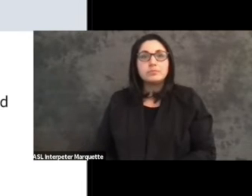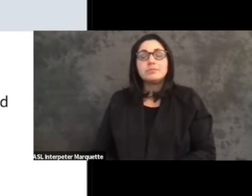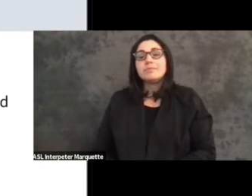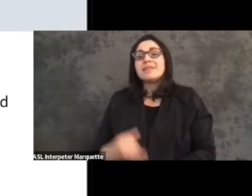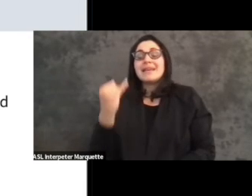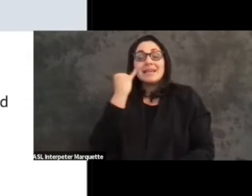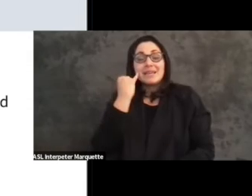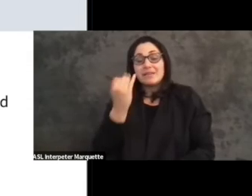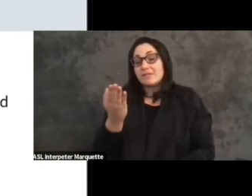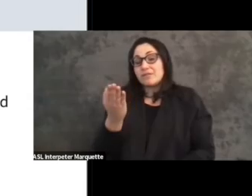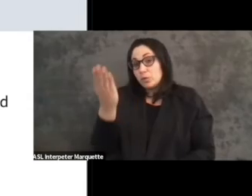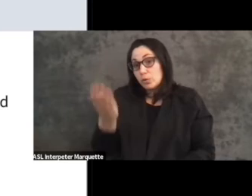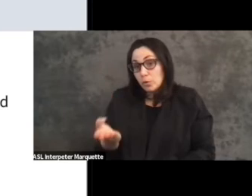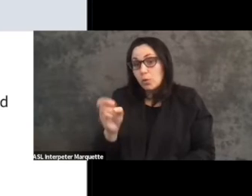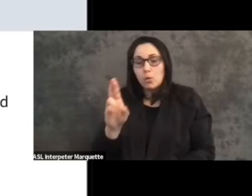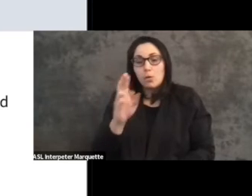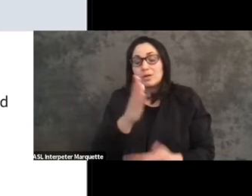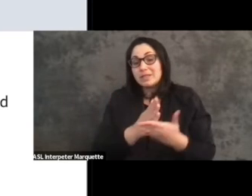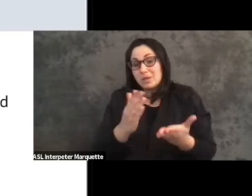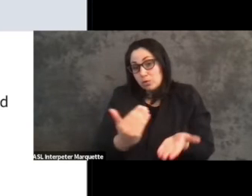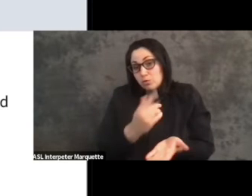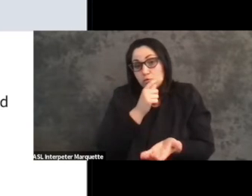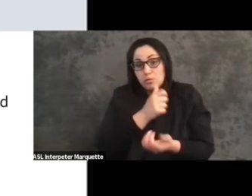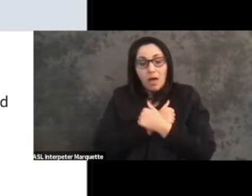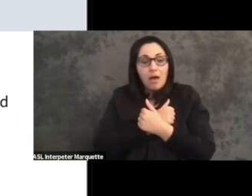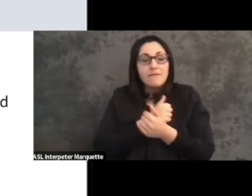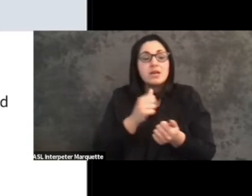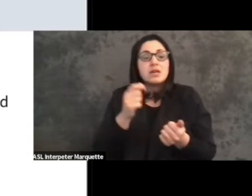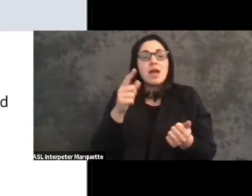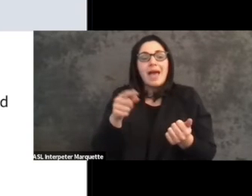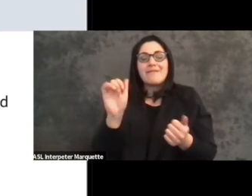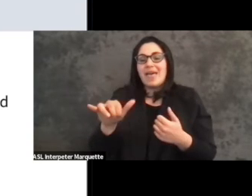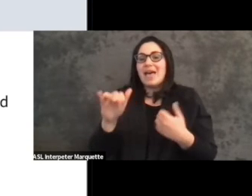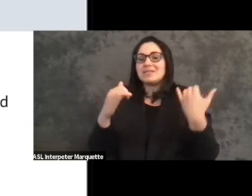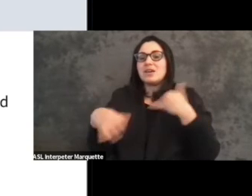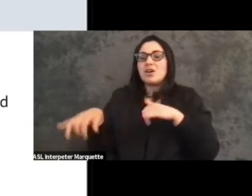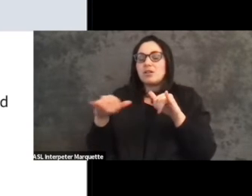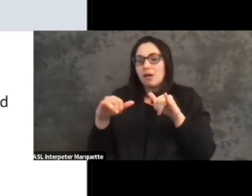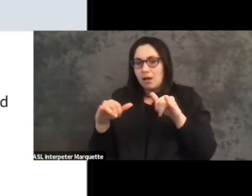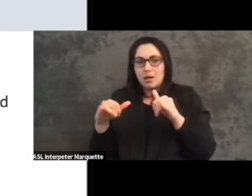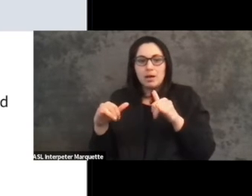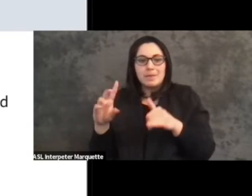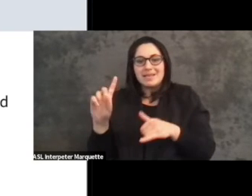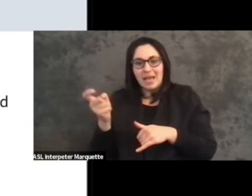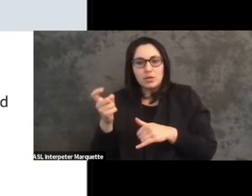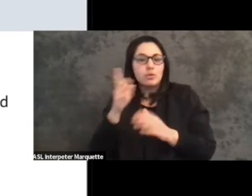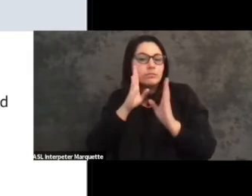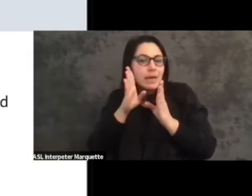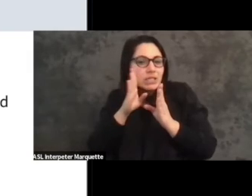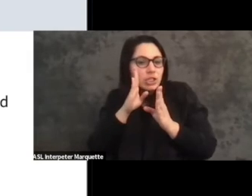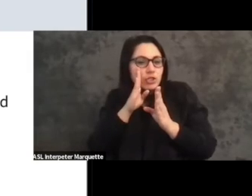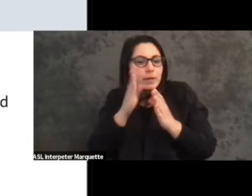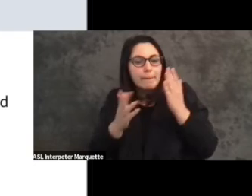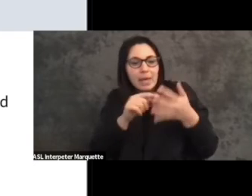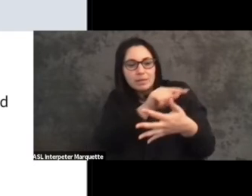or someone you love, have common diagnoses that are related to long COVID, pay attention. And some of